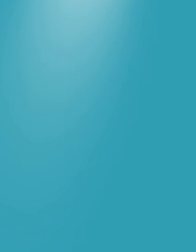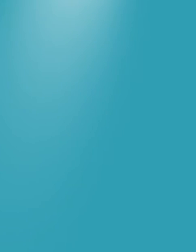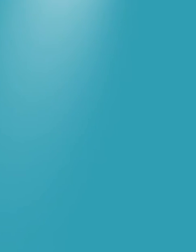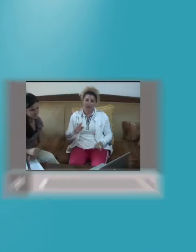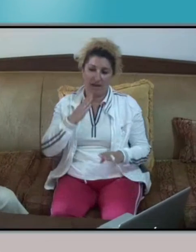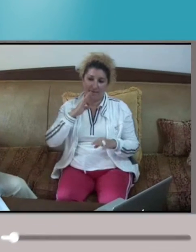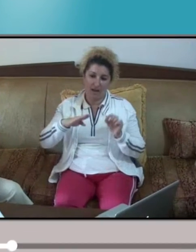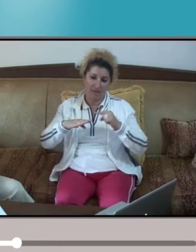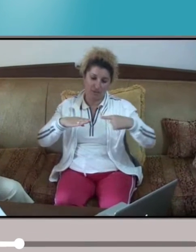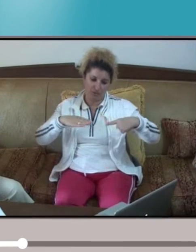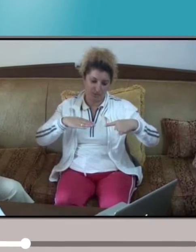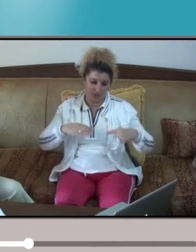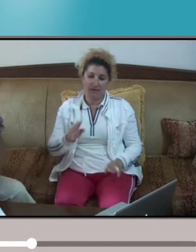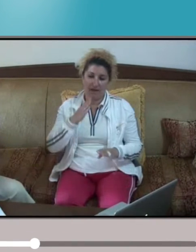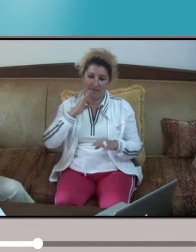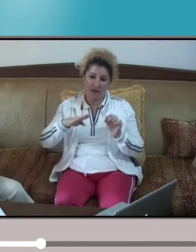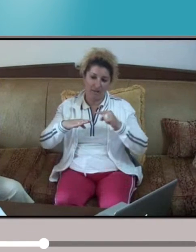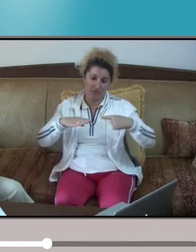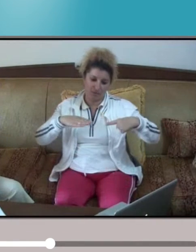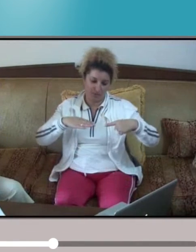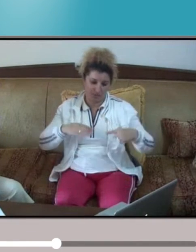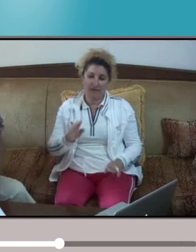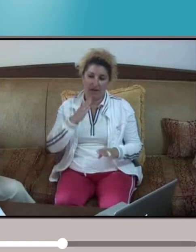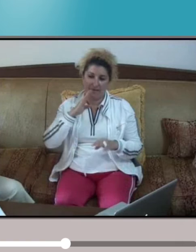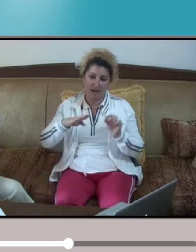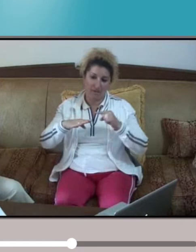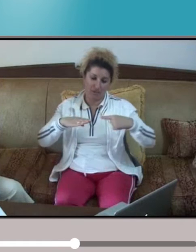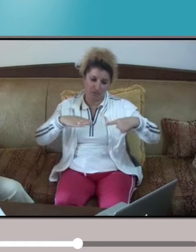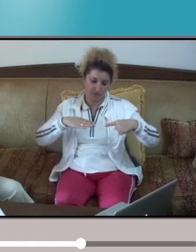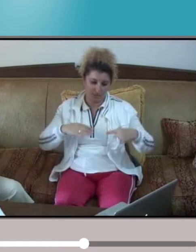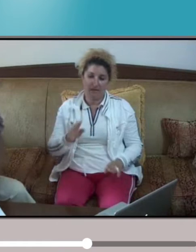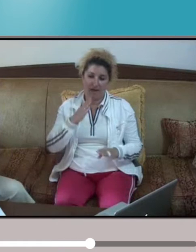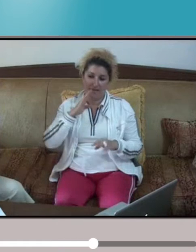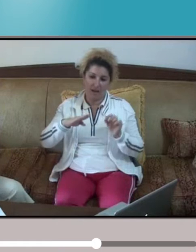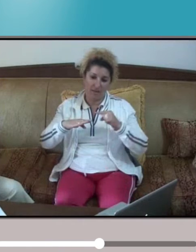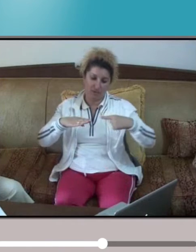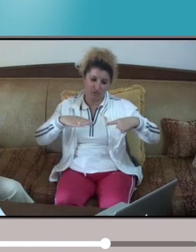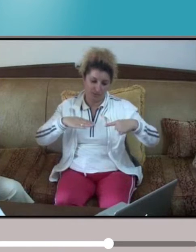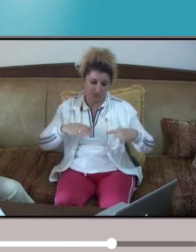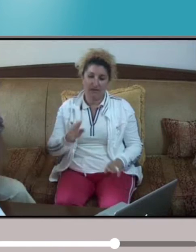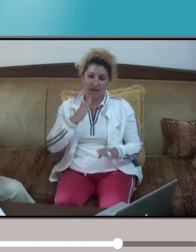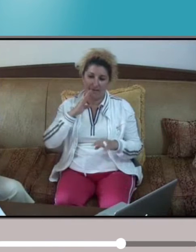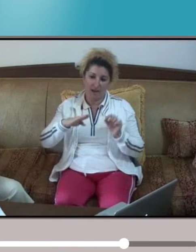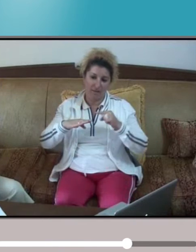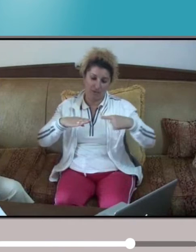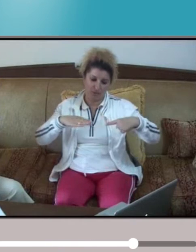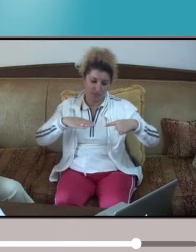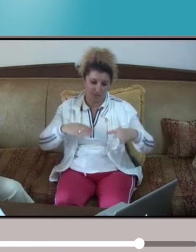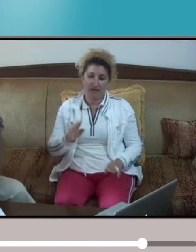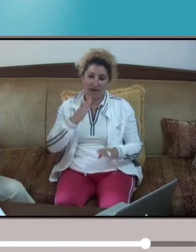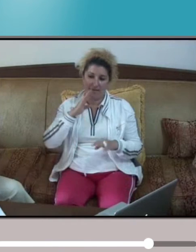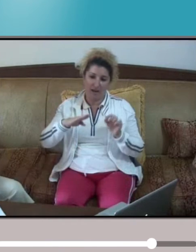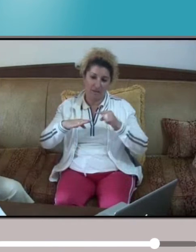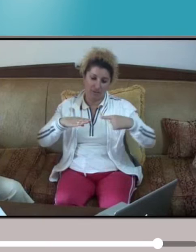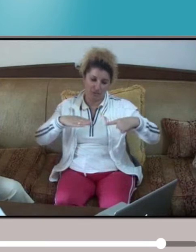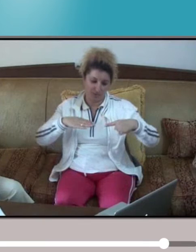paper, a signer uses both hands, one representing the pencil and the other paper, and localizes them